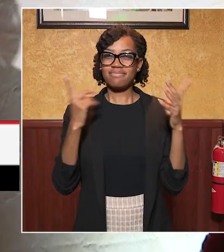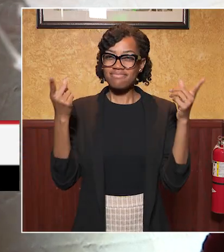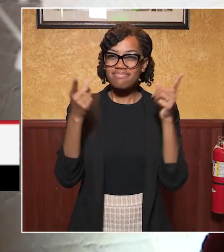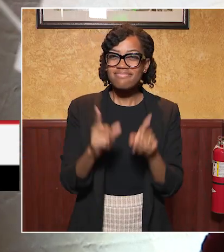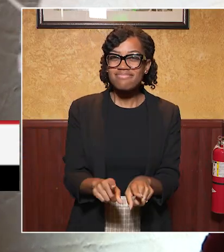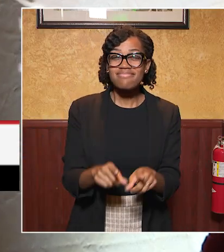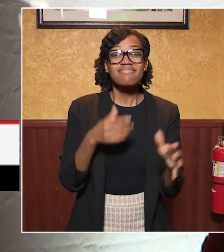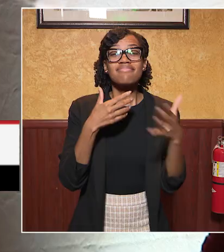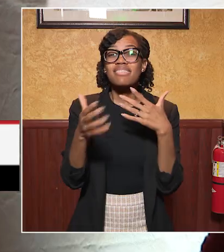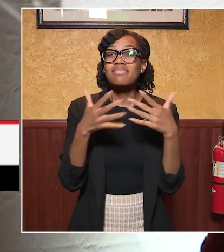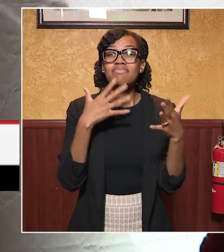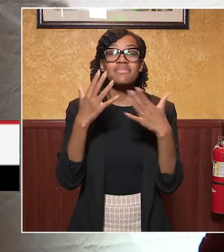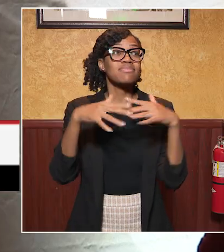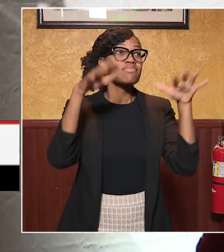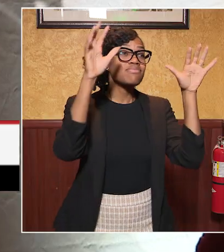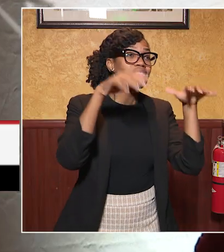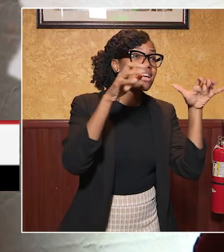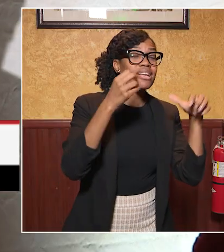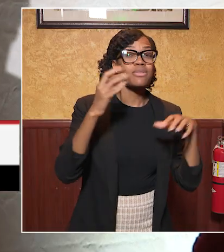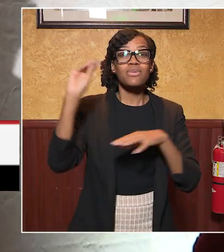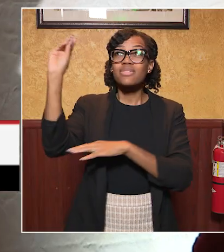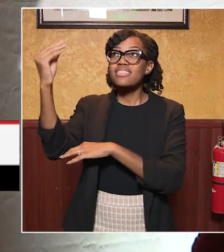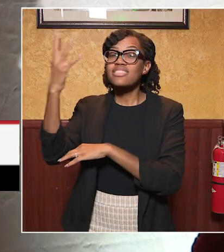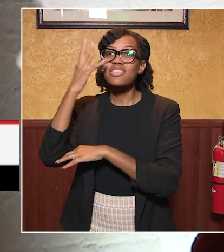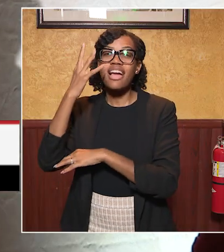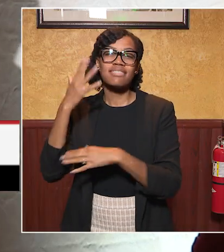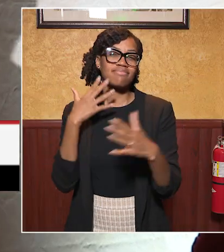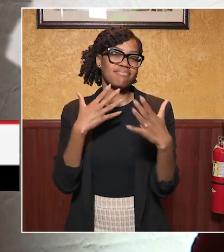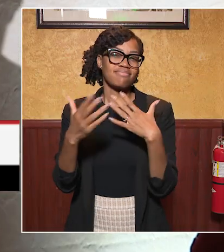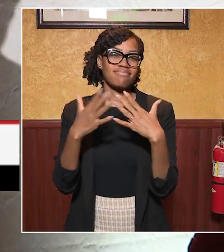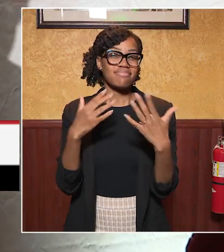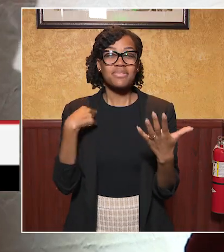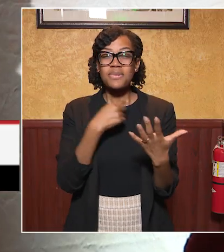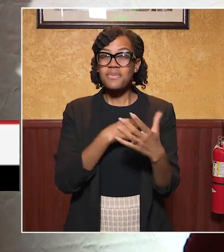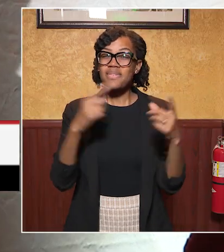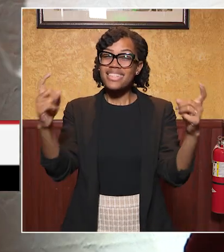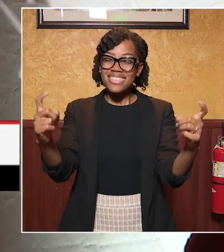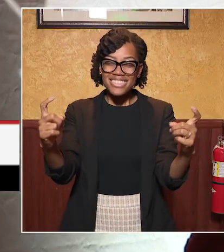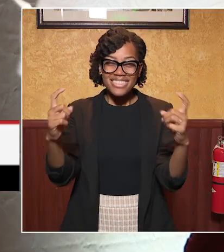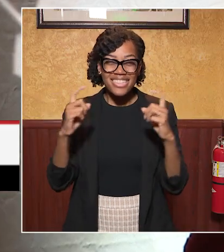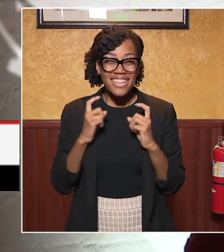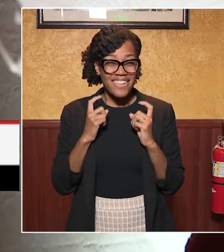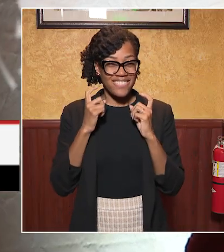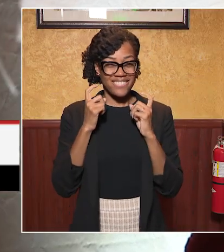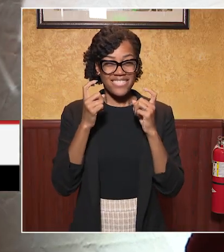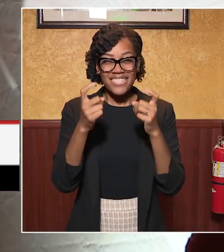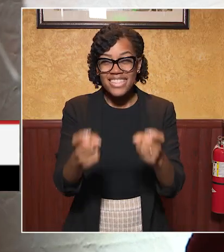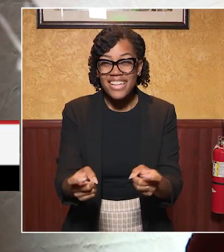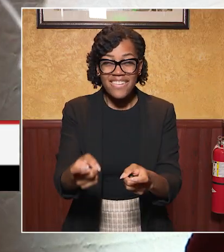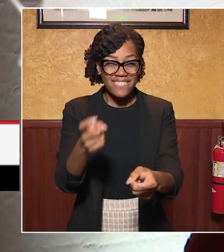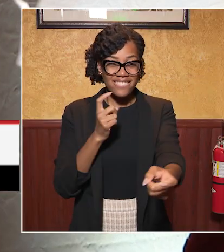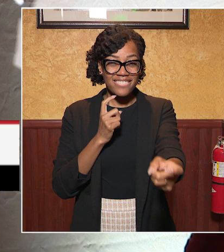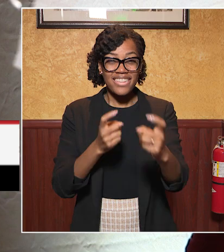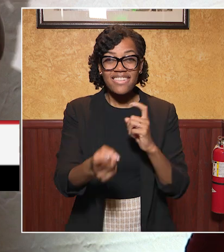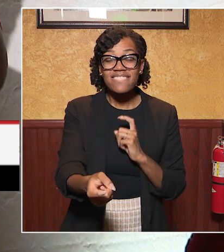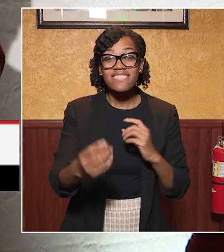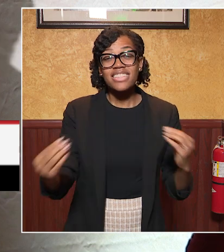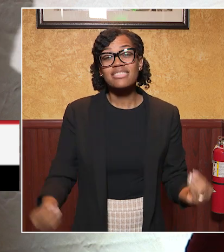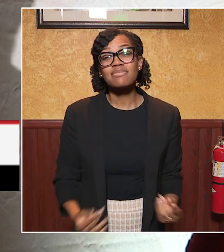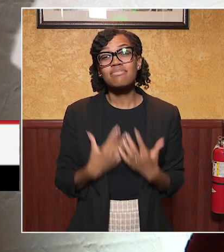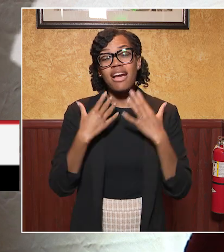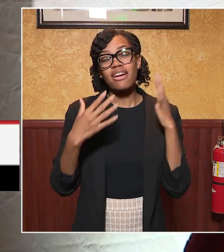or shine, to give, to celebrate, to inspire, to reconnect. So